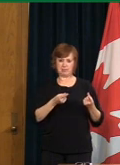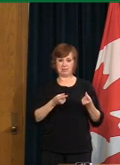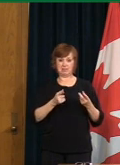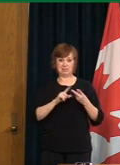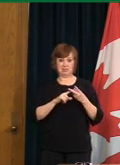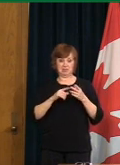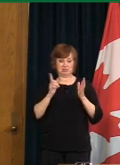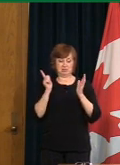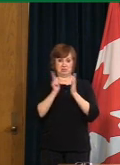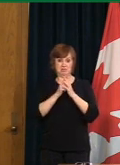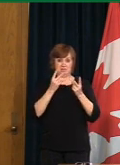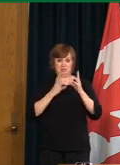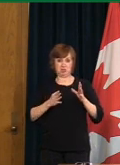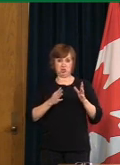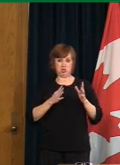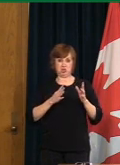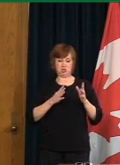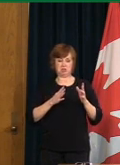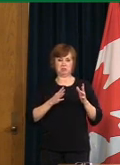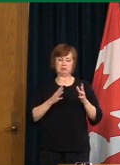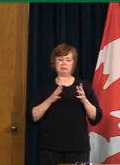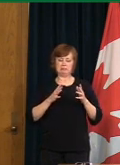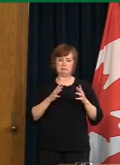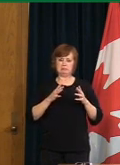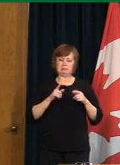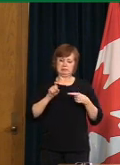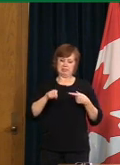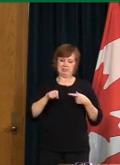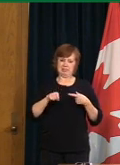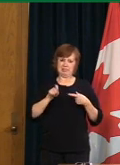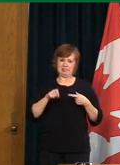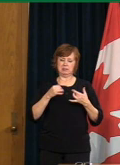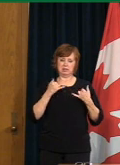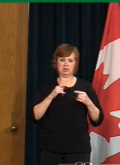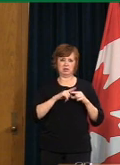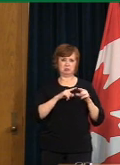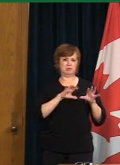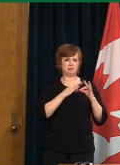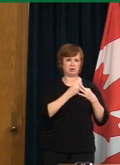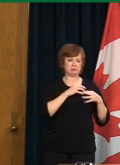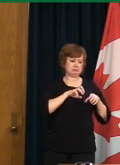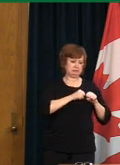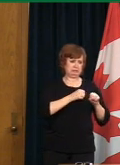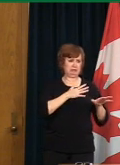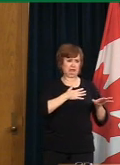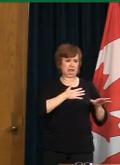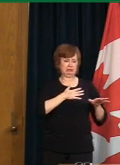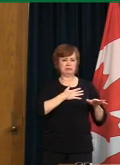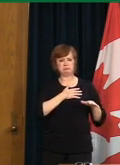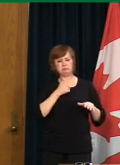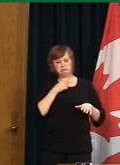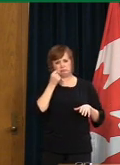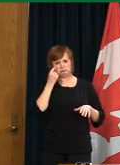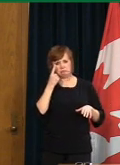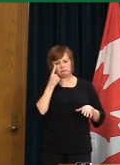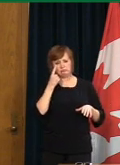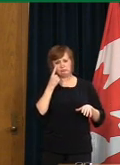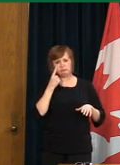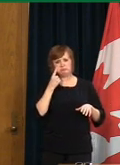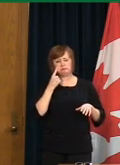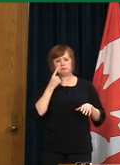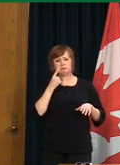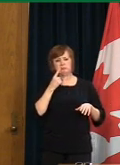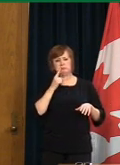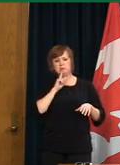more painful for families. And I realize that, I understand that, and